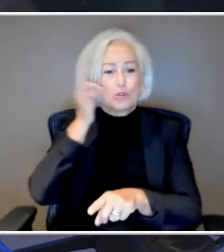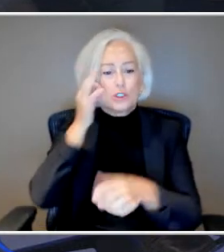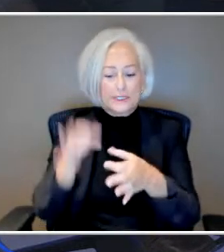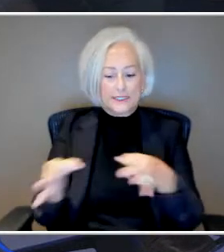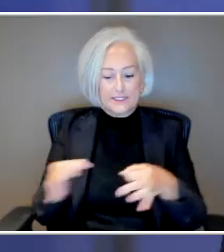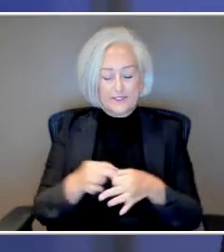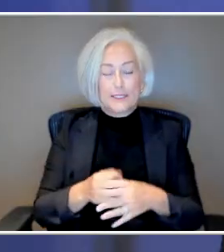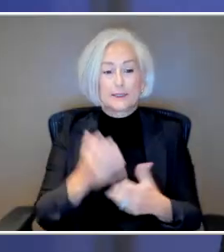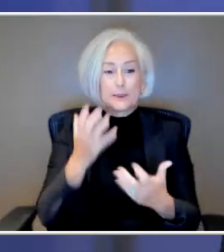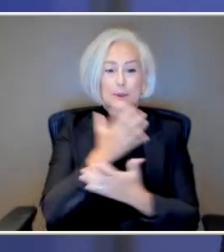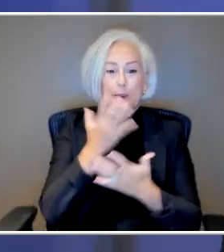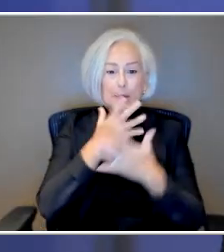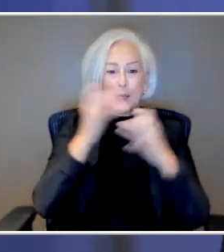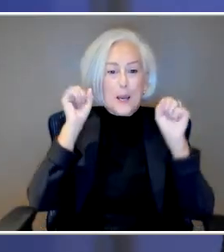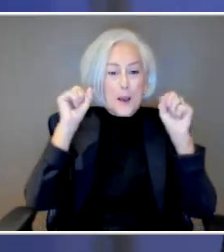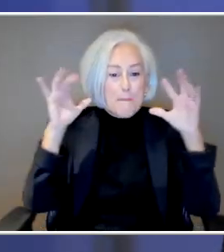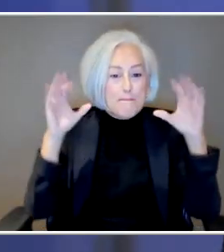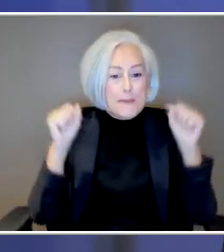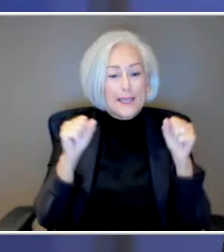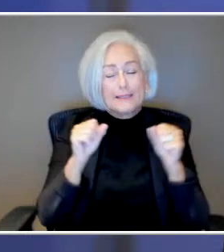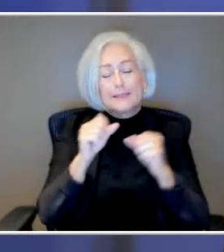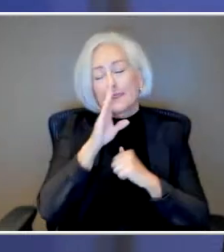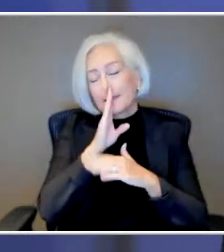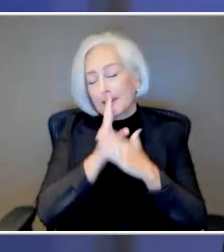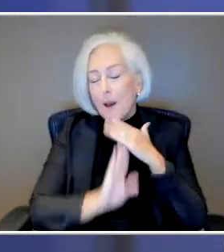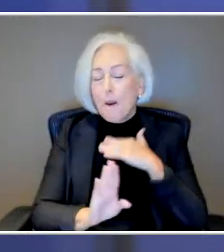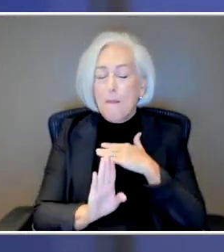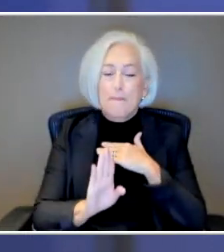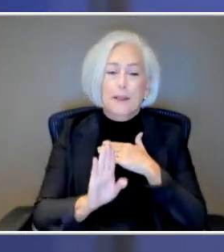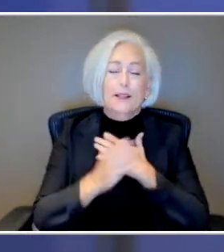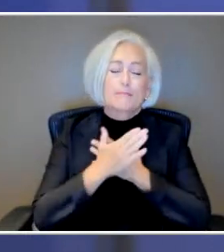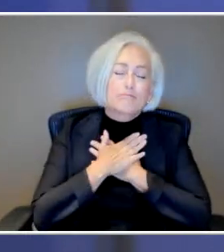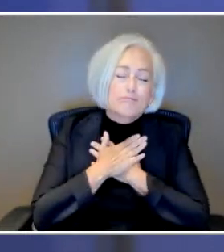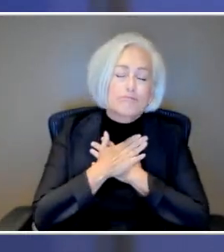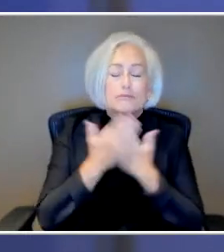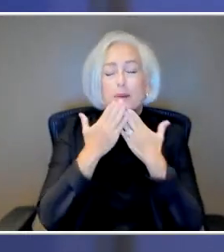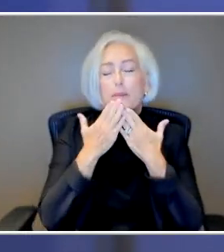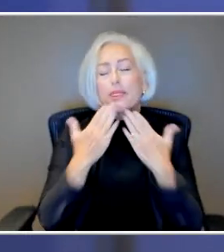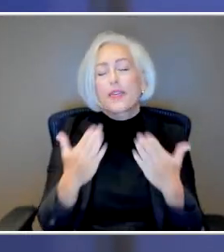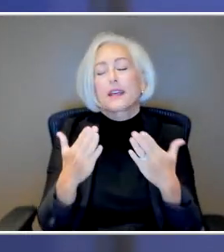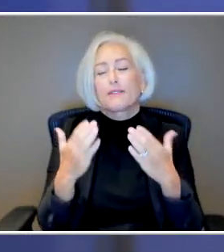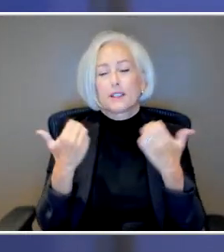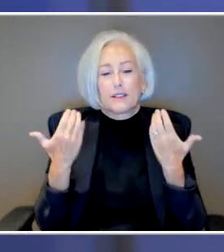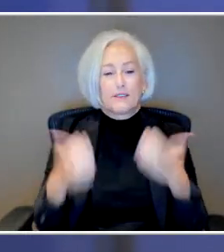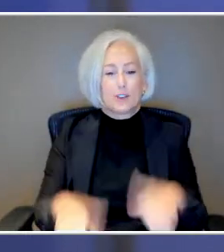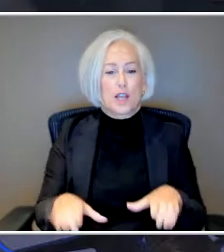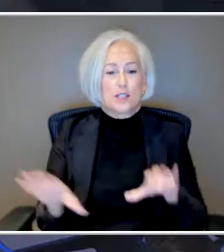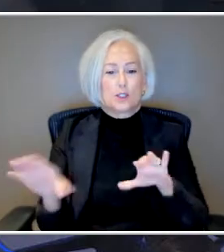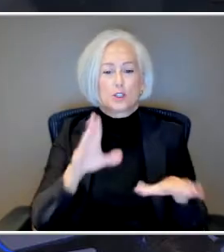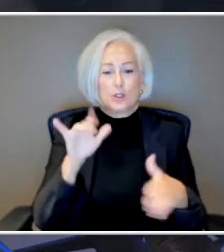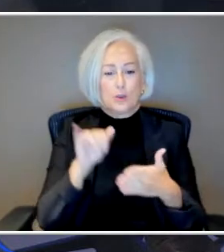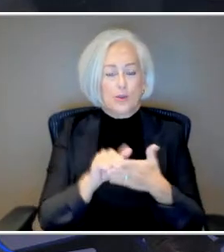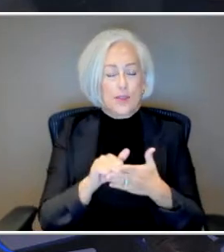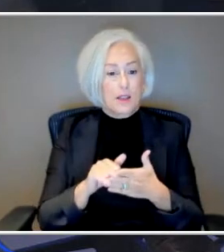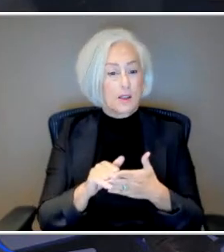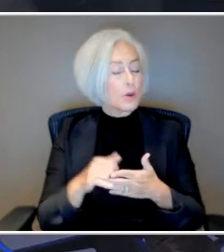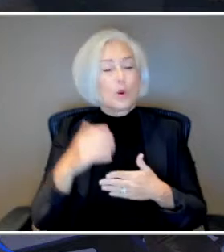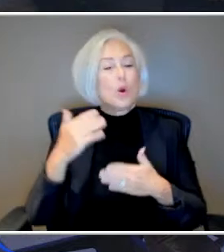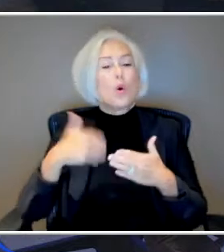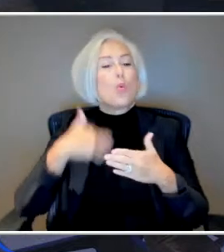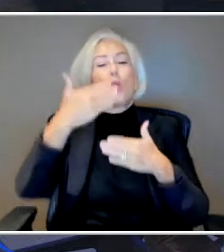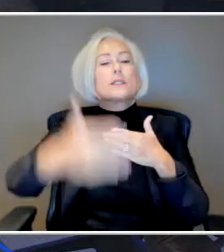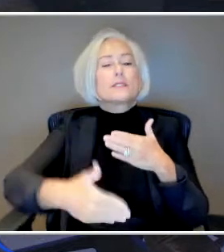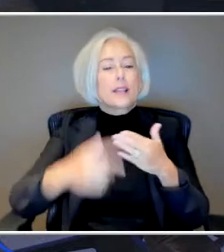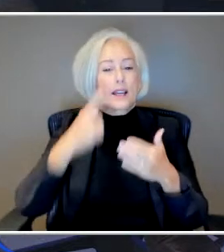been humbling, and I'm really thankful I've gotten a chance to do it. What's next for you two?